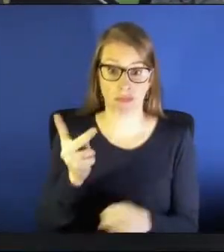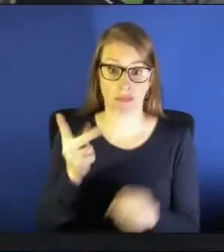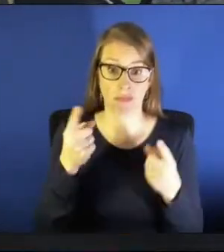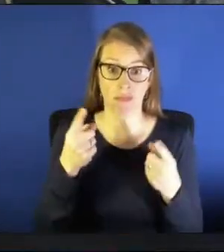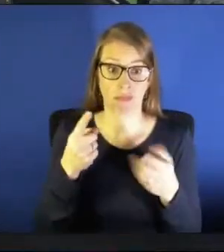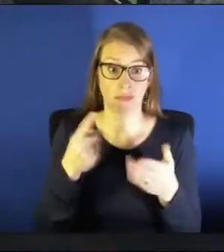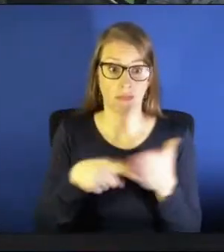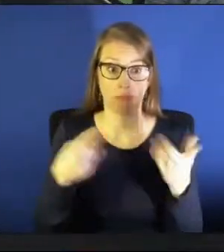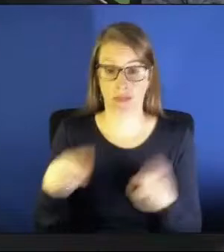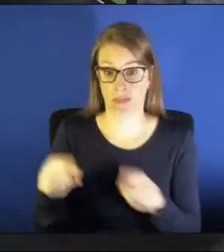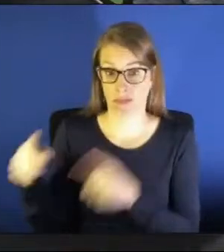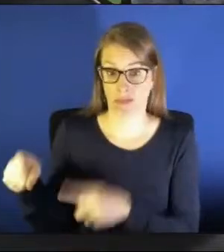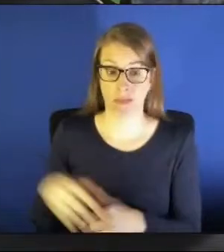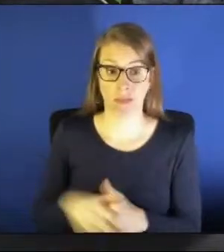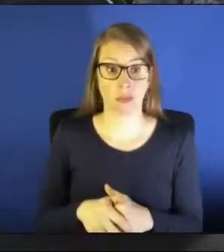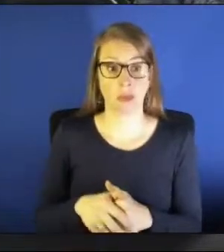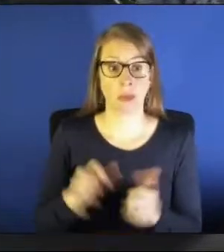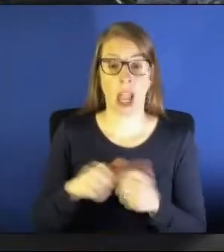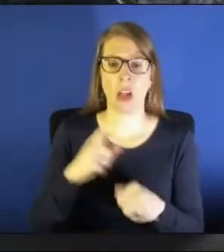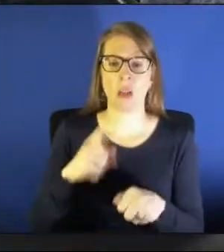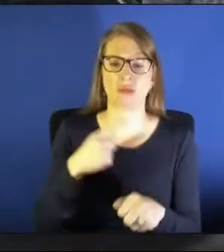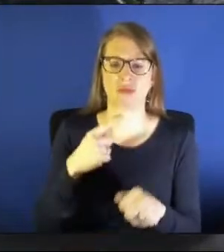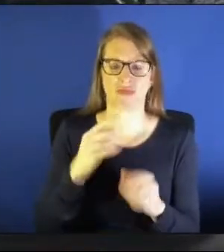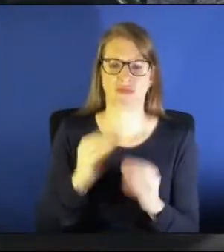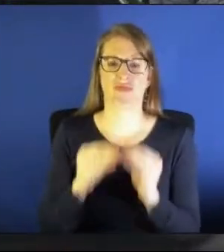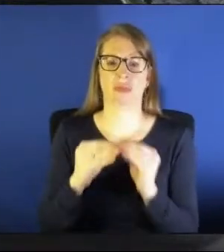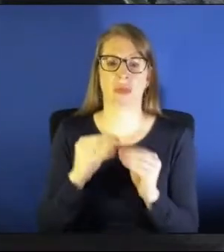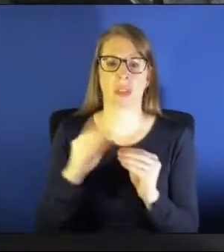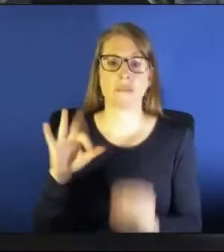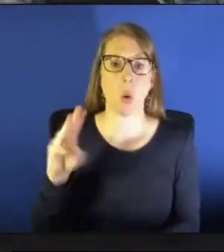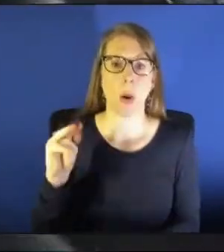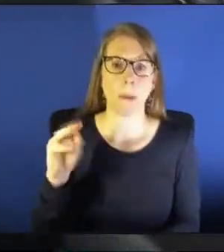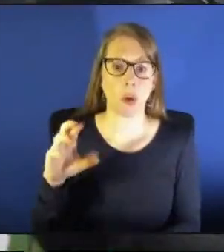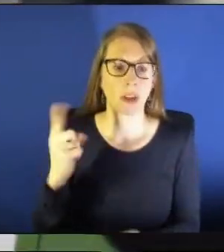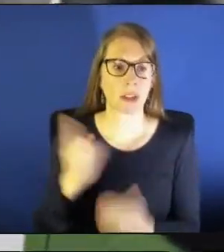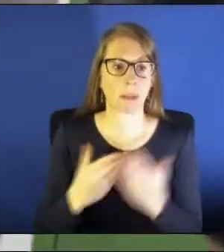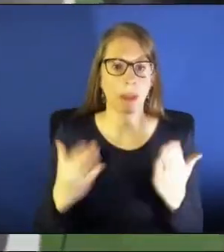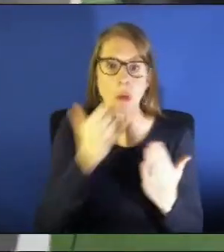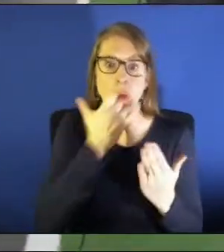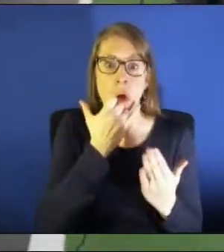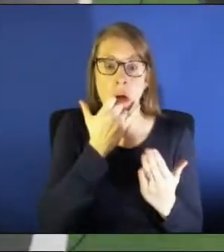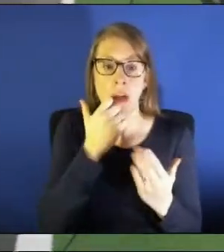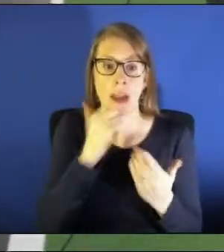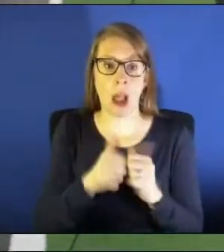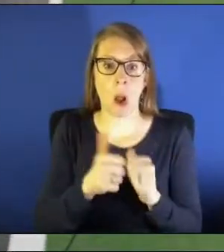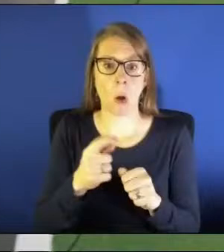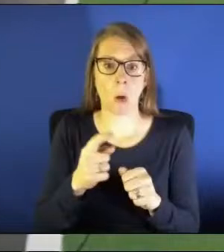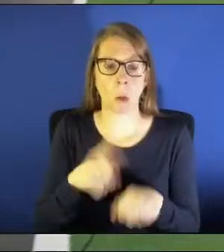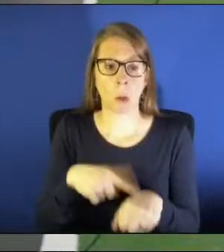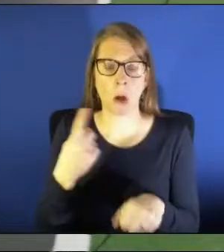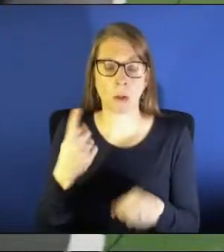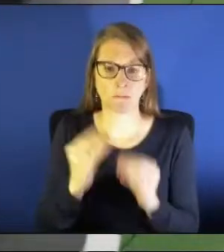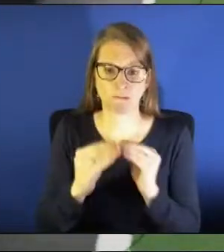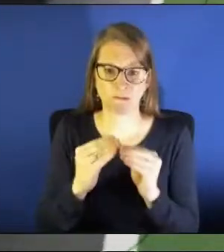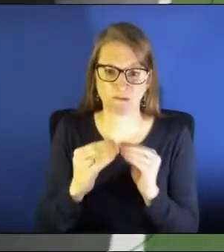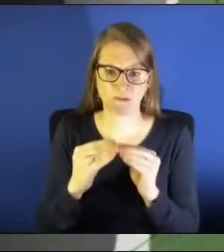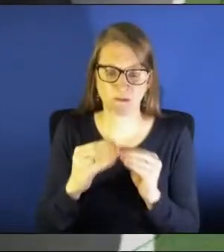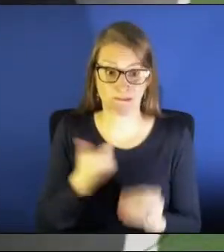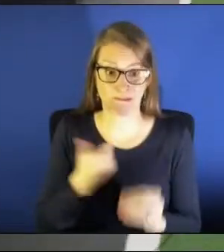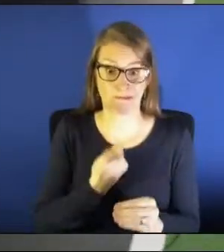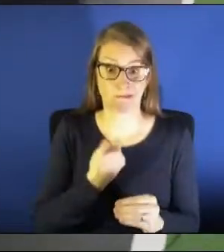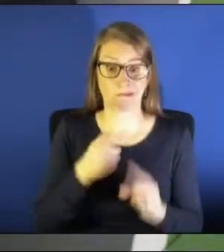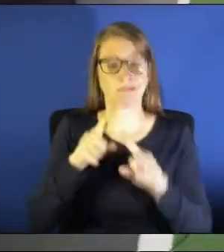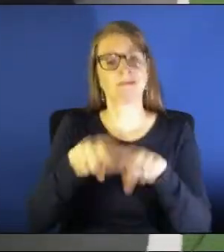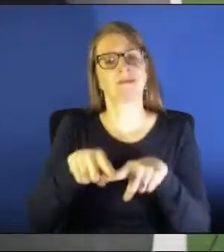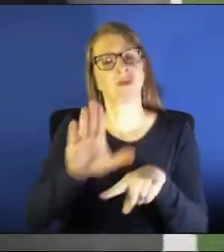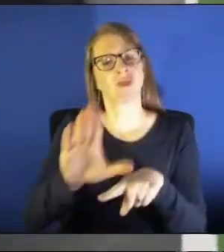does it take to correct form or something that you see that's wrong, typically? That's really, I would say, based on your experience